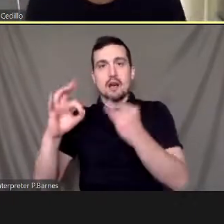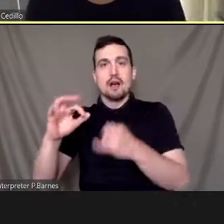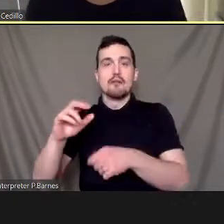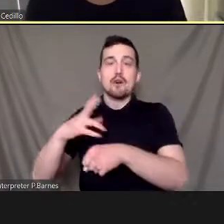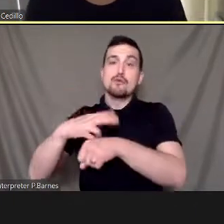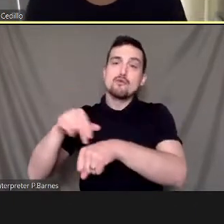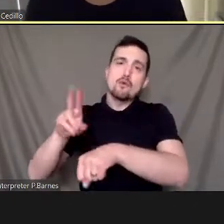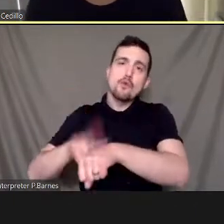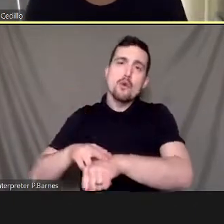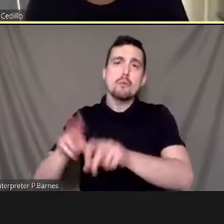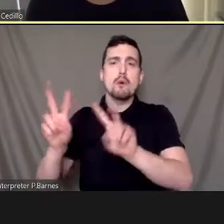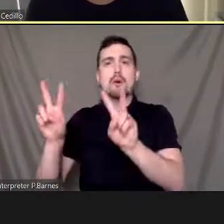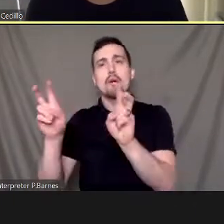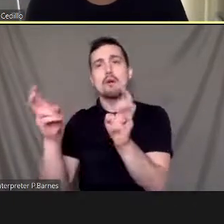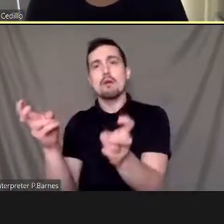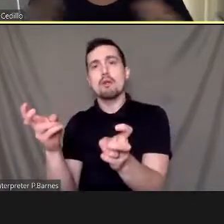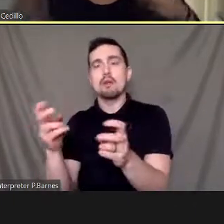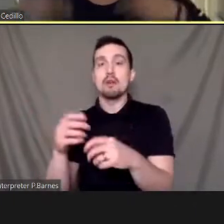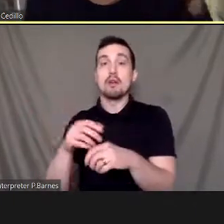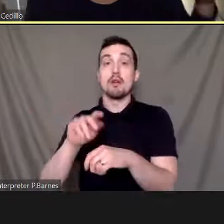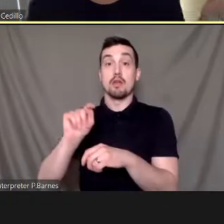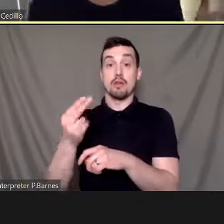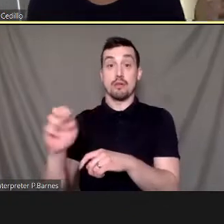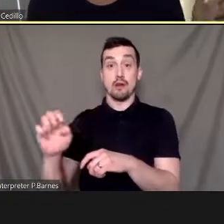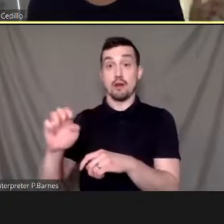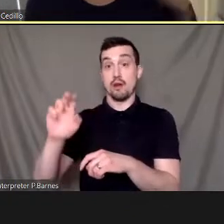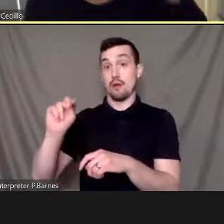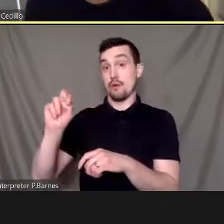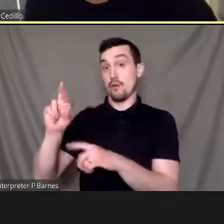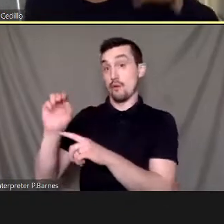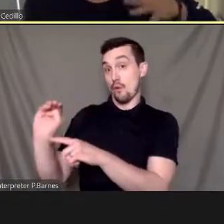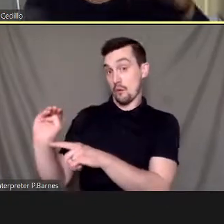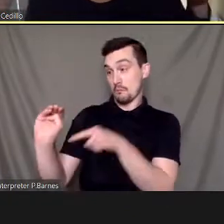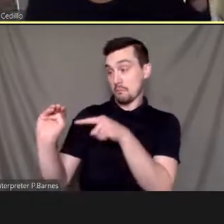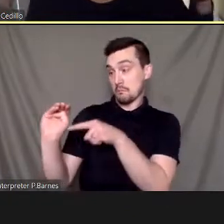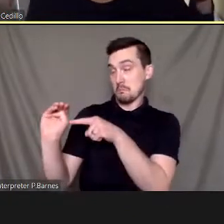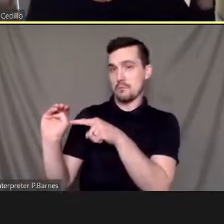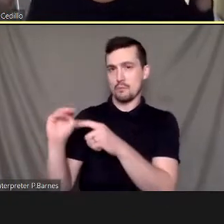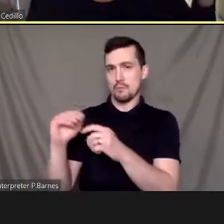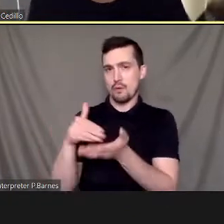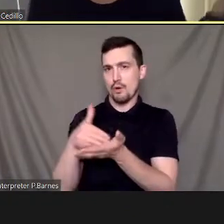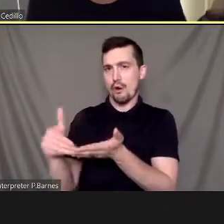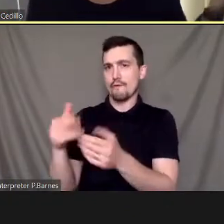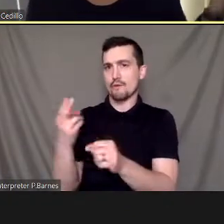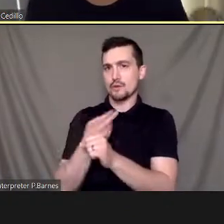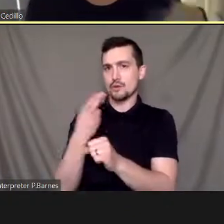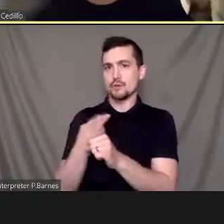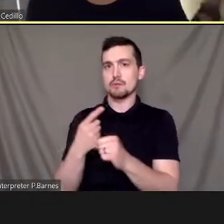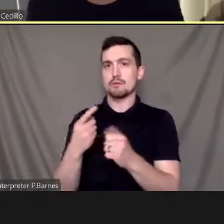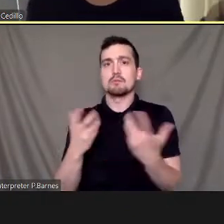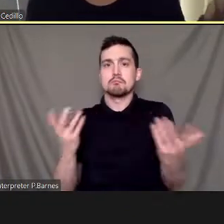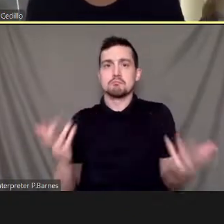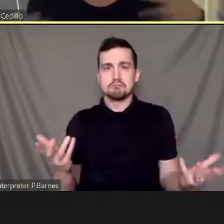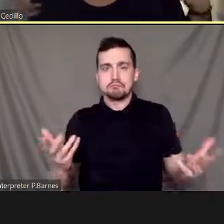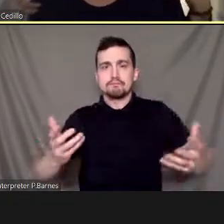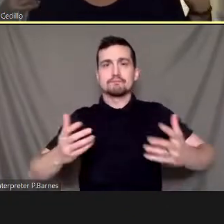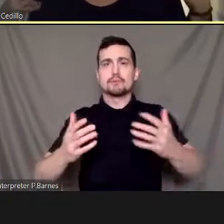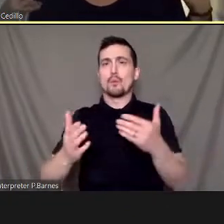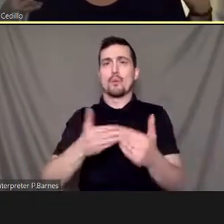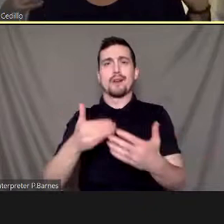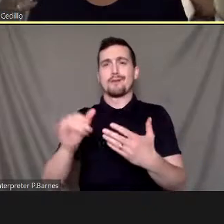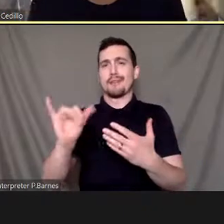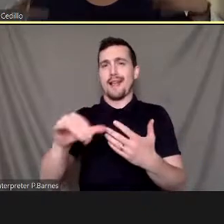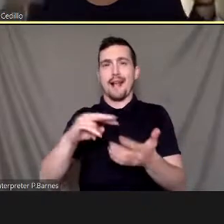normalcy, and the norm, which we often use when we're norming, grading, whatever that means.